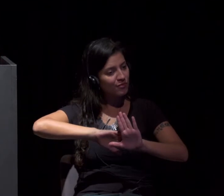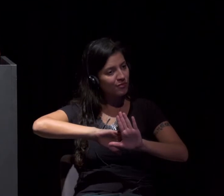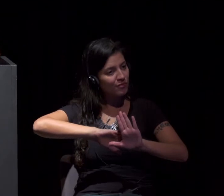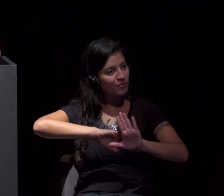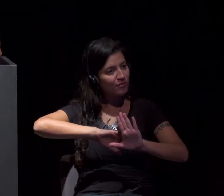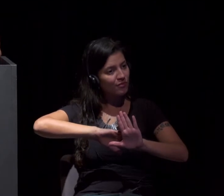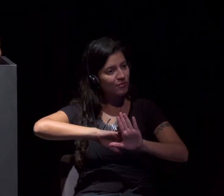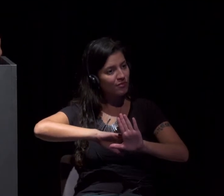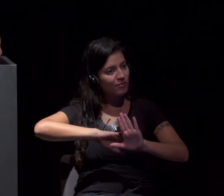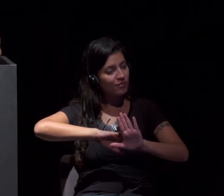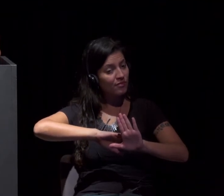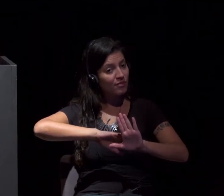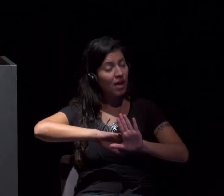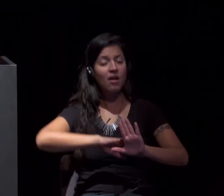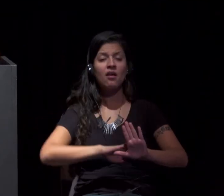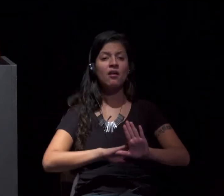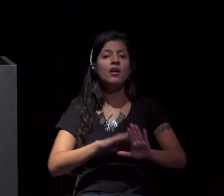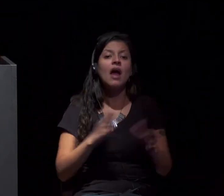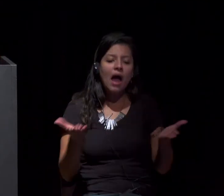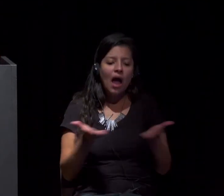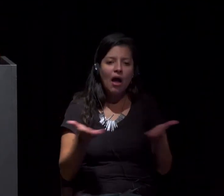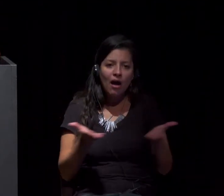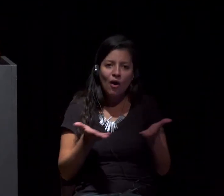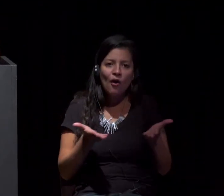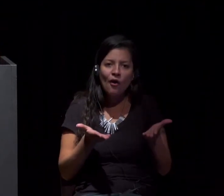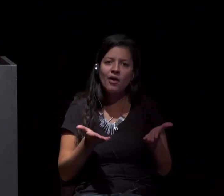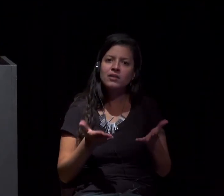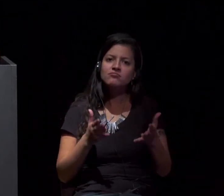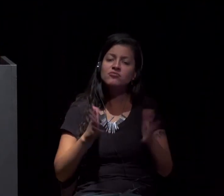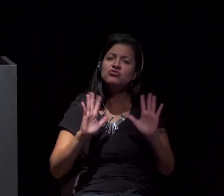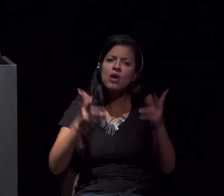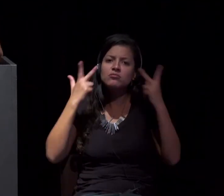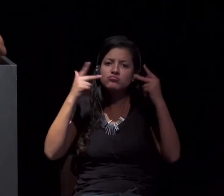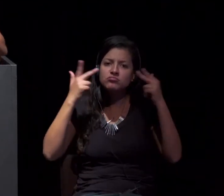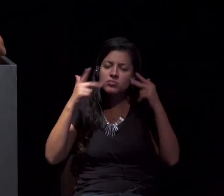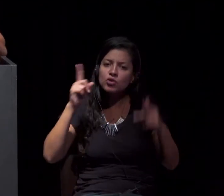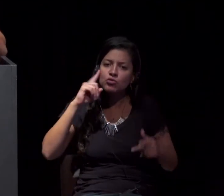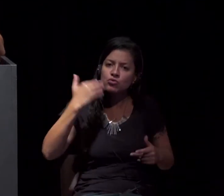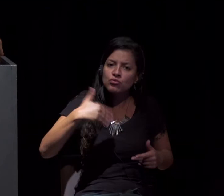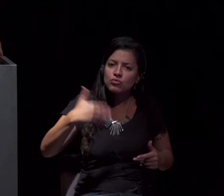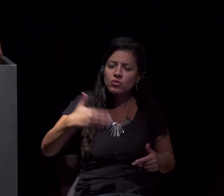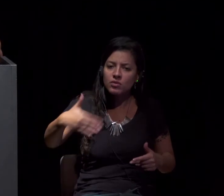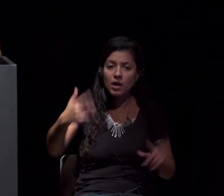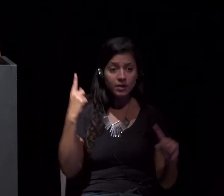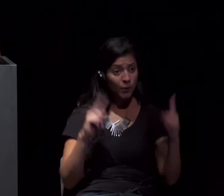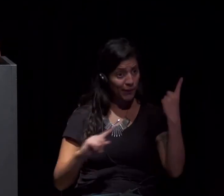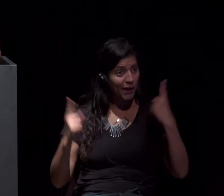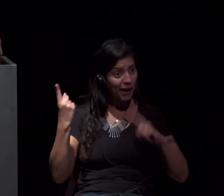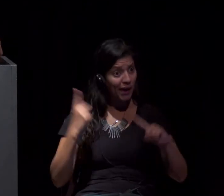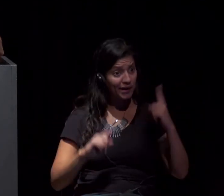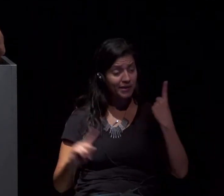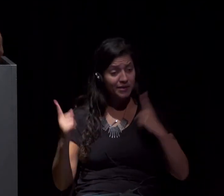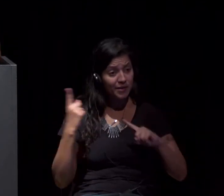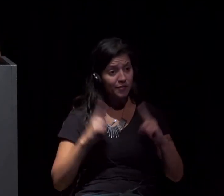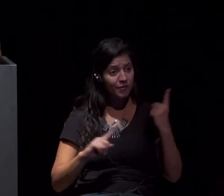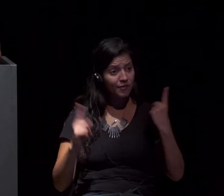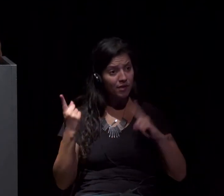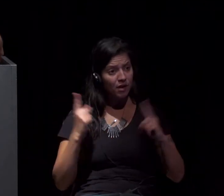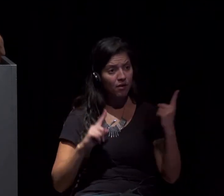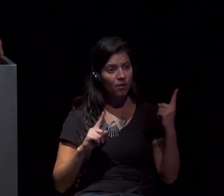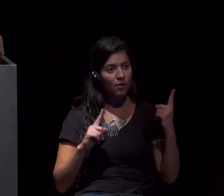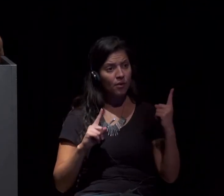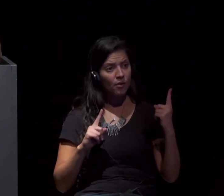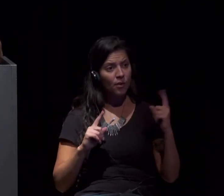secularized, and it is the secularization of these elements that allows for less